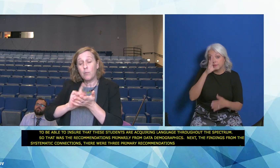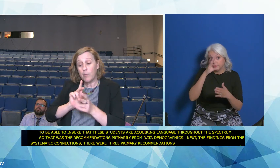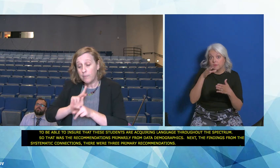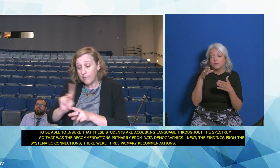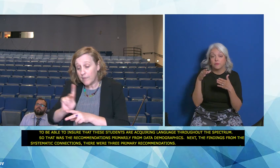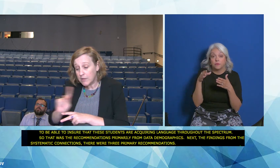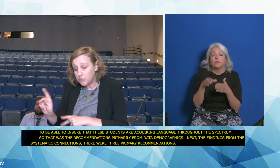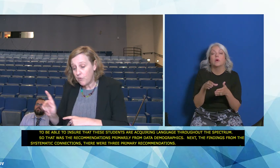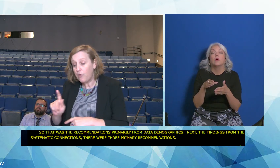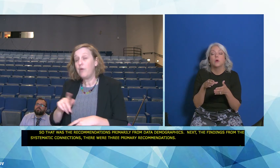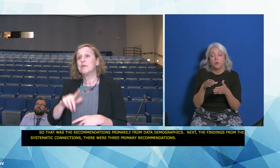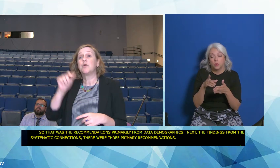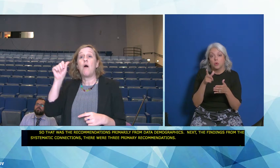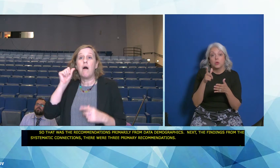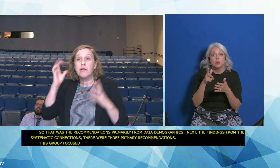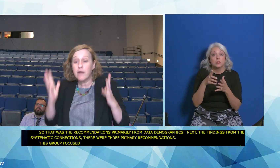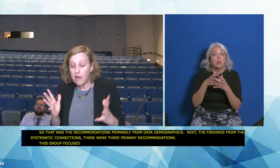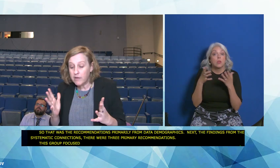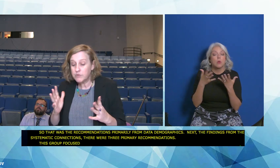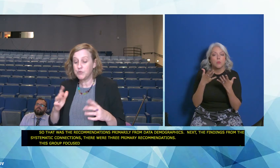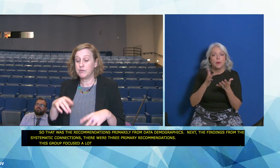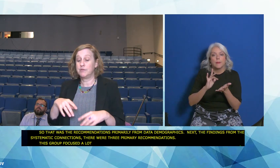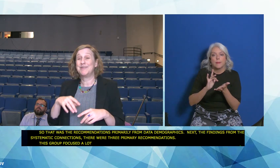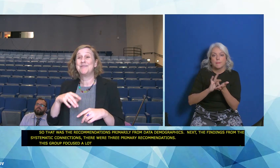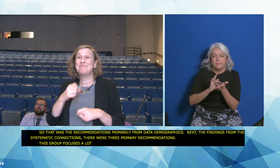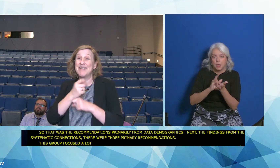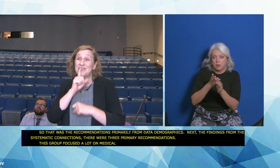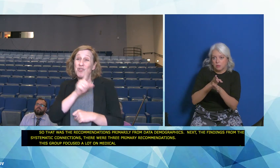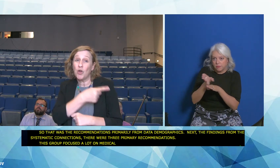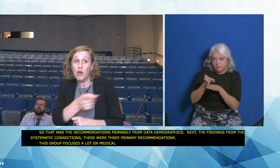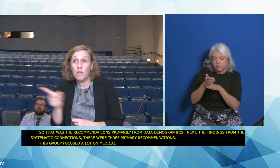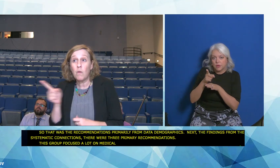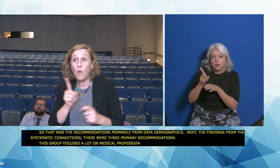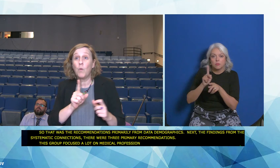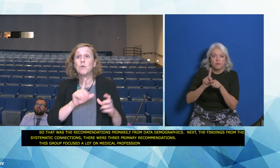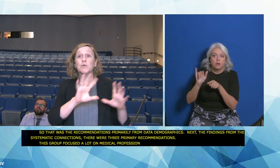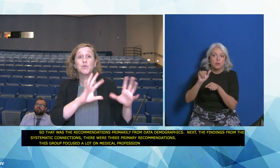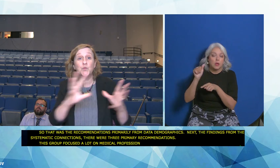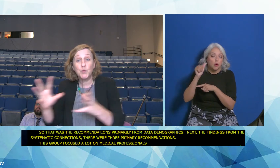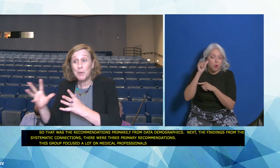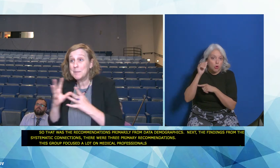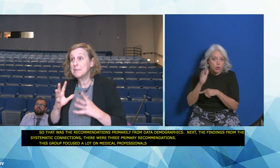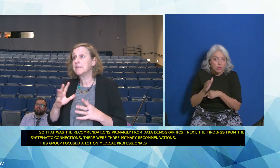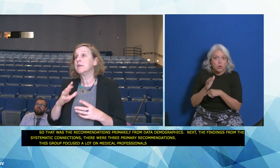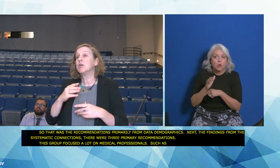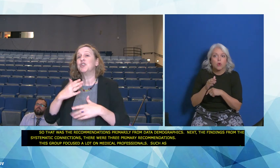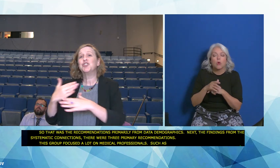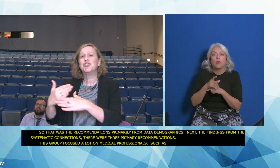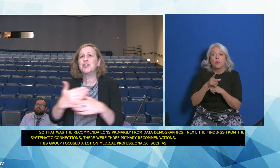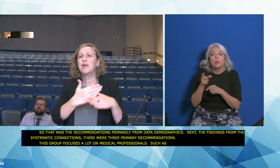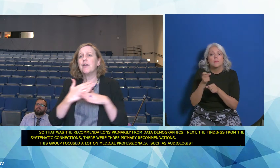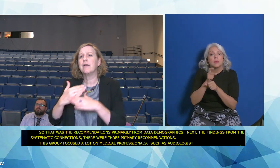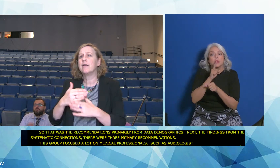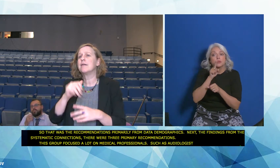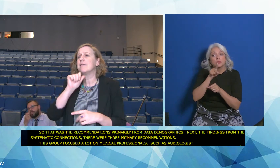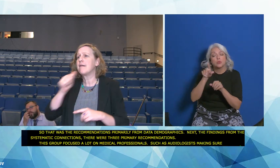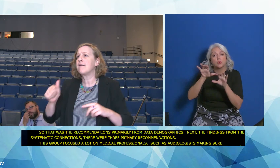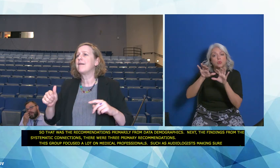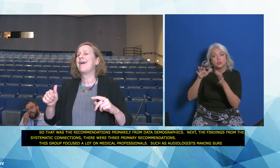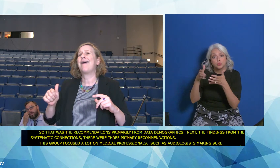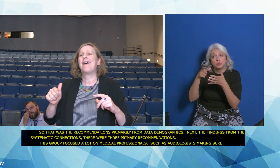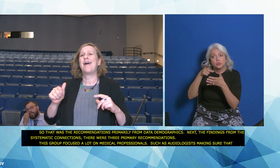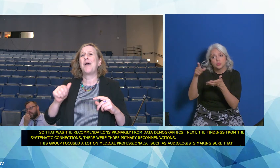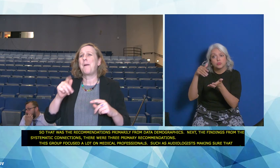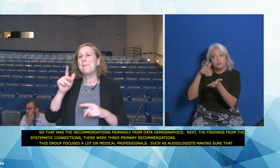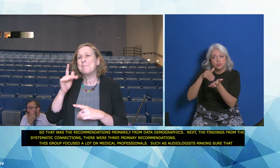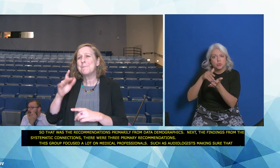This group focused a lot on medical professionals, such as audiologists, and making sure that those groups are